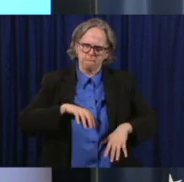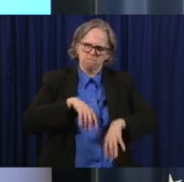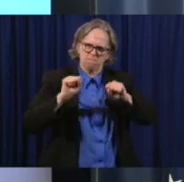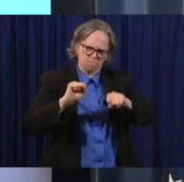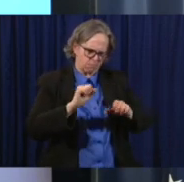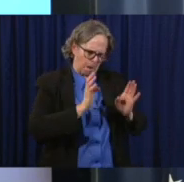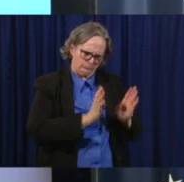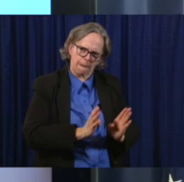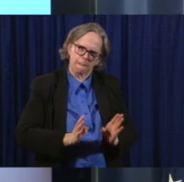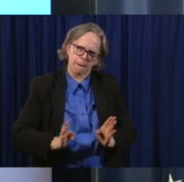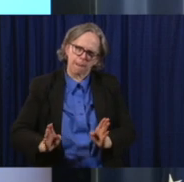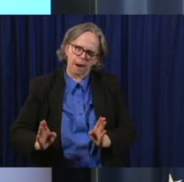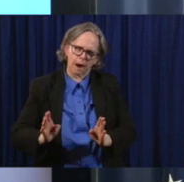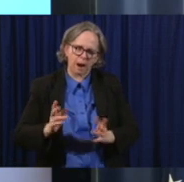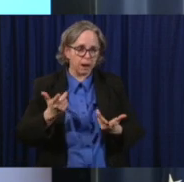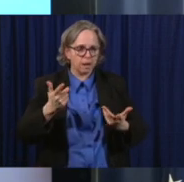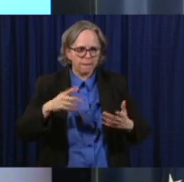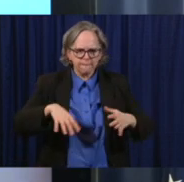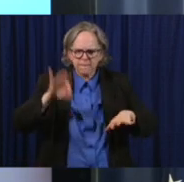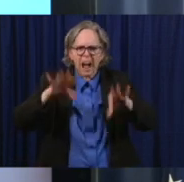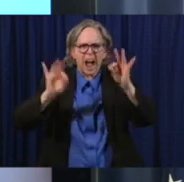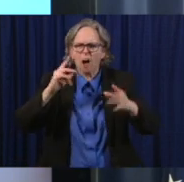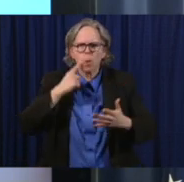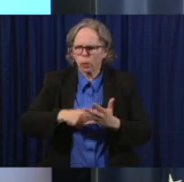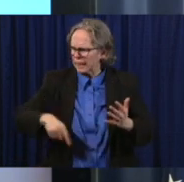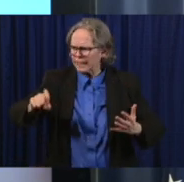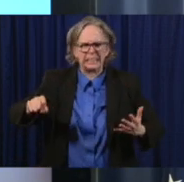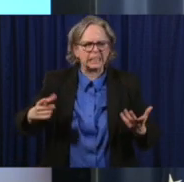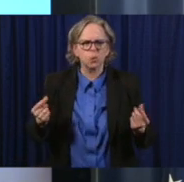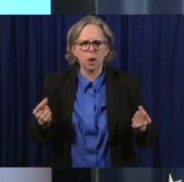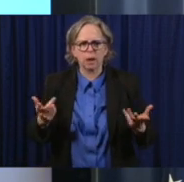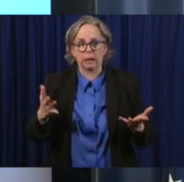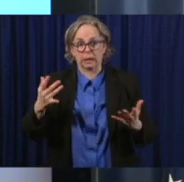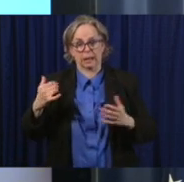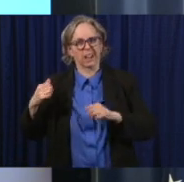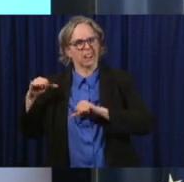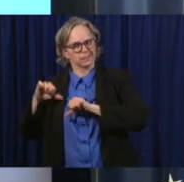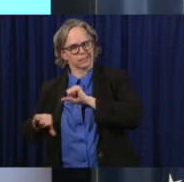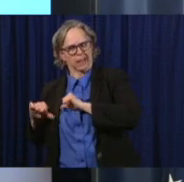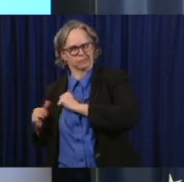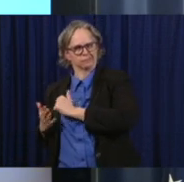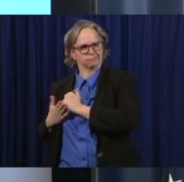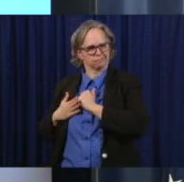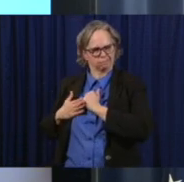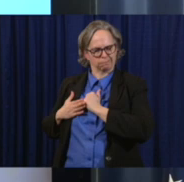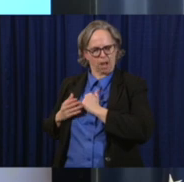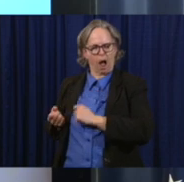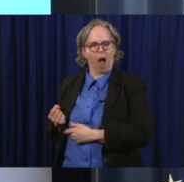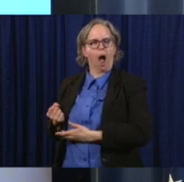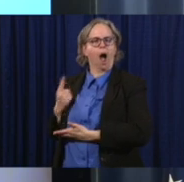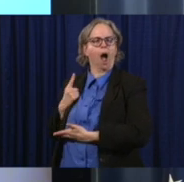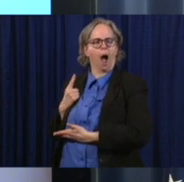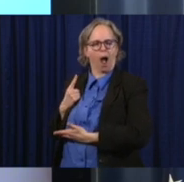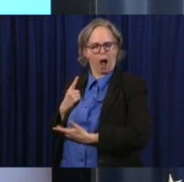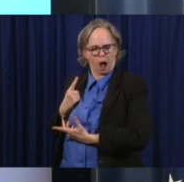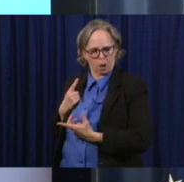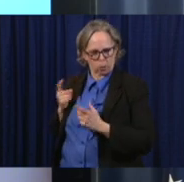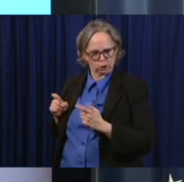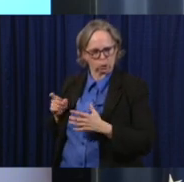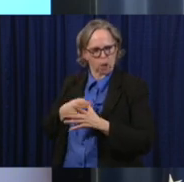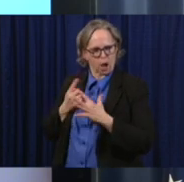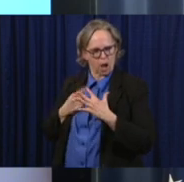that we need to know about the science as it's evolving in this current crisis.